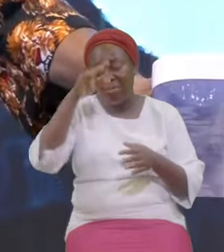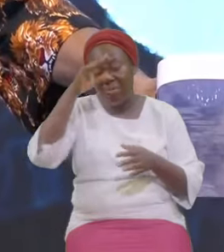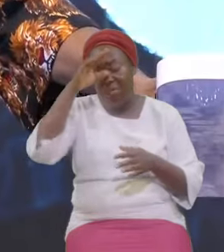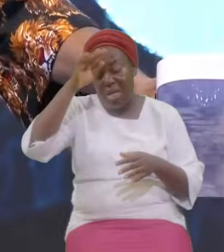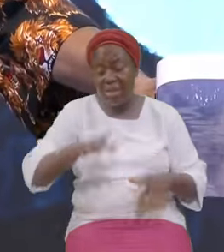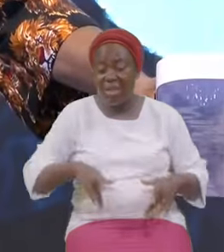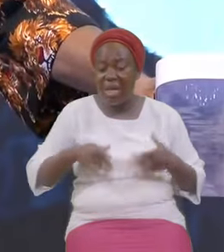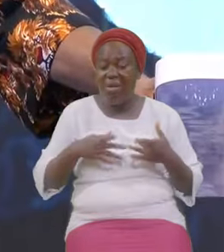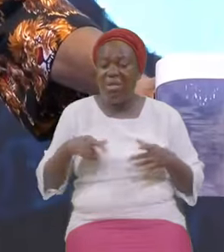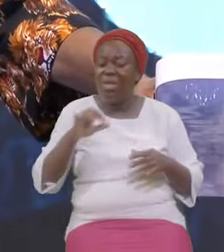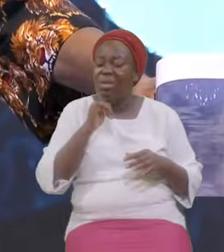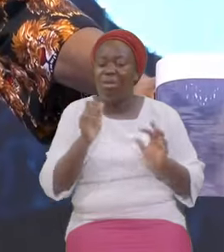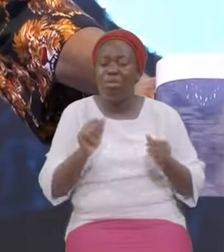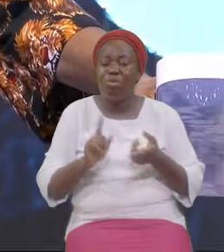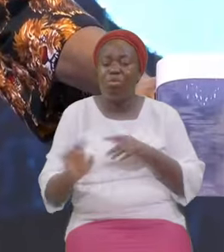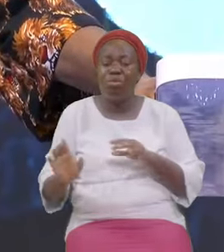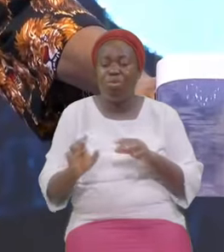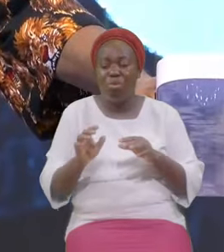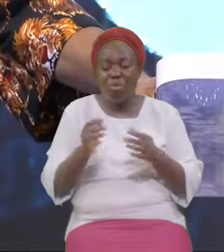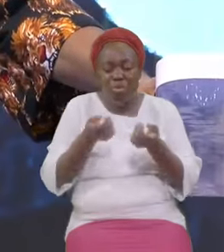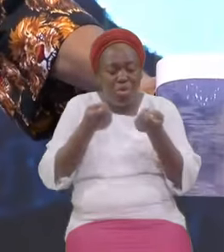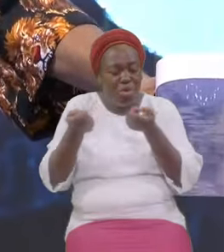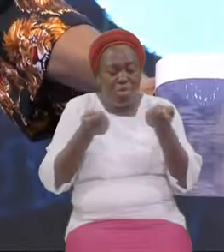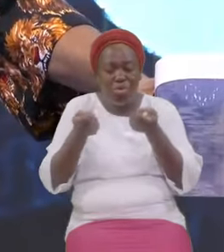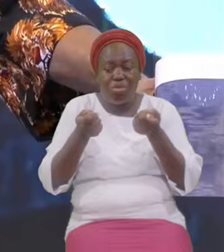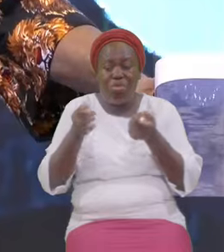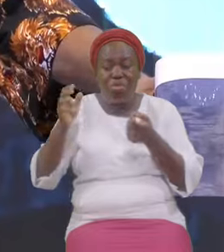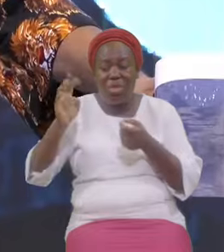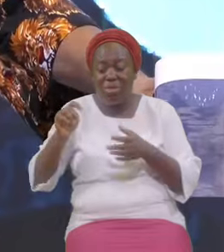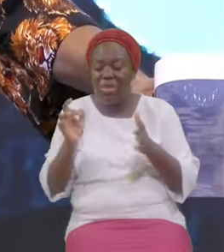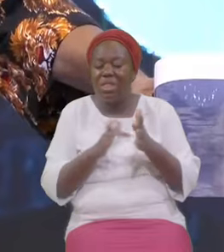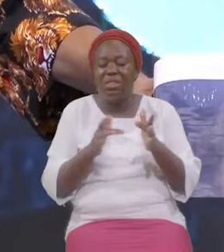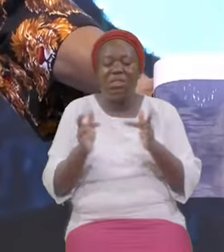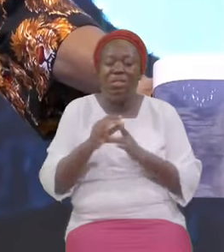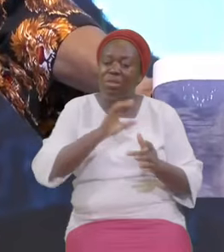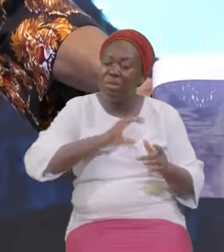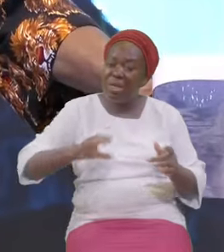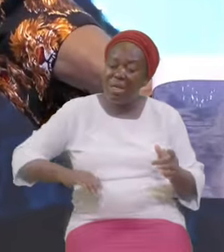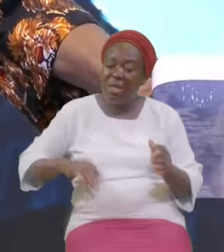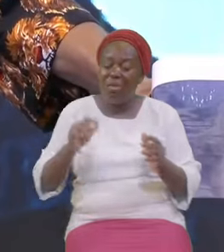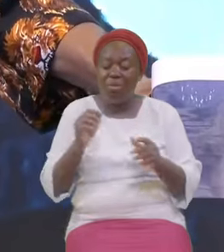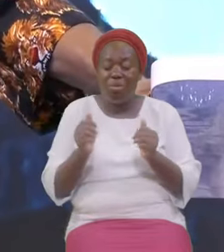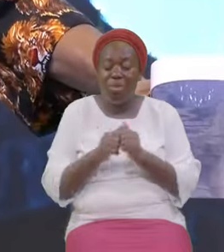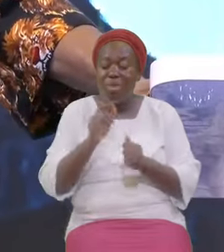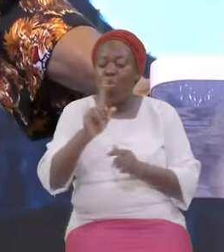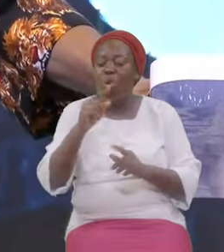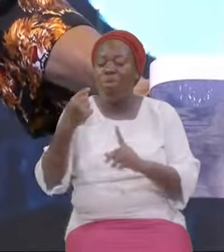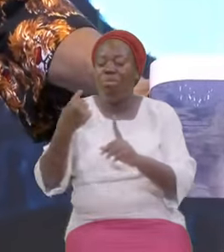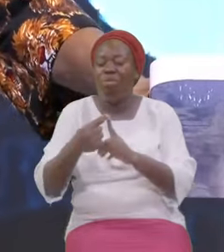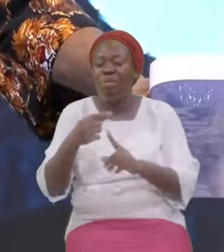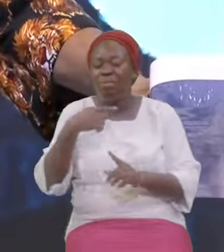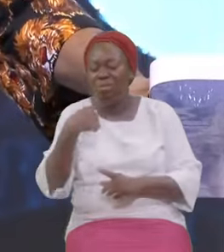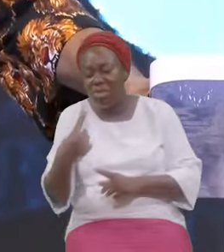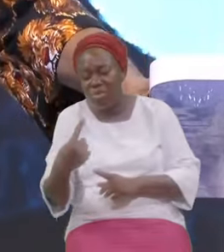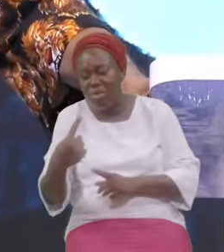to tame him. Jesus Christ, with one word, spoke. All those